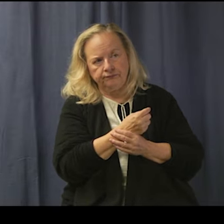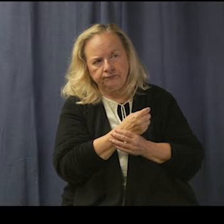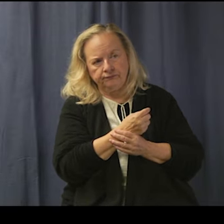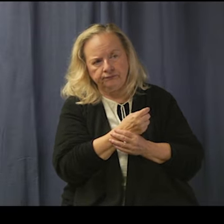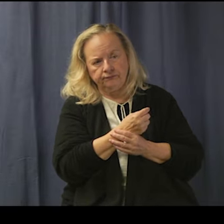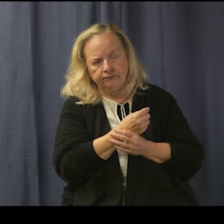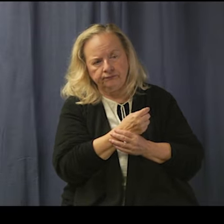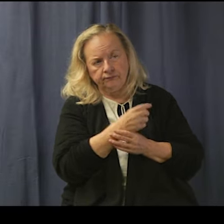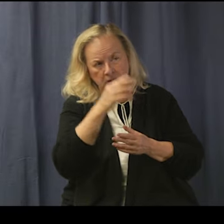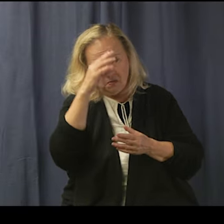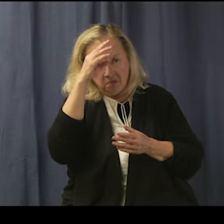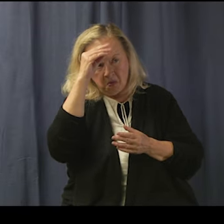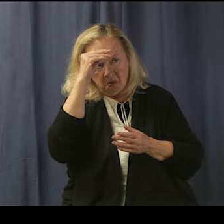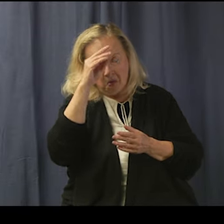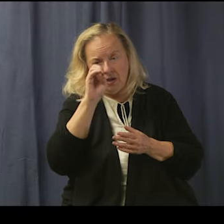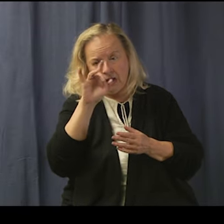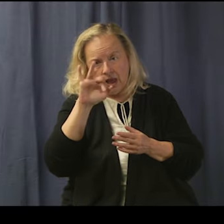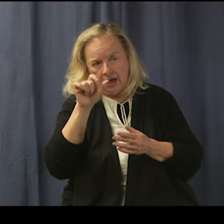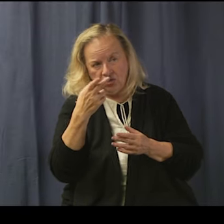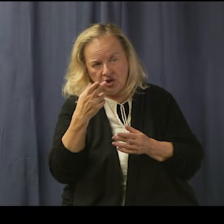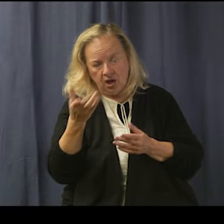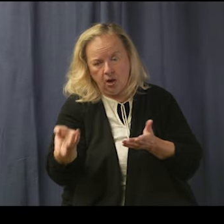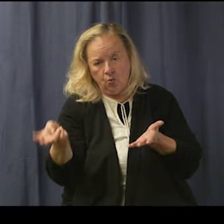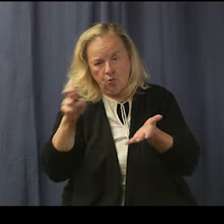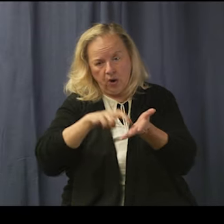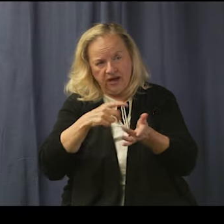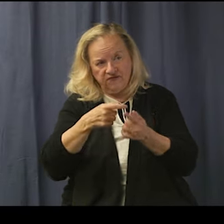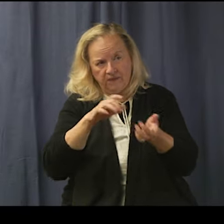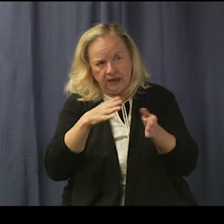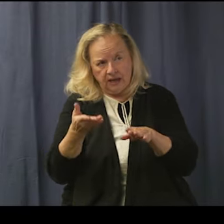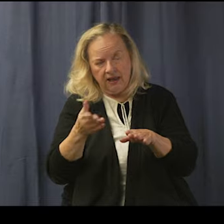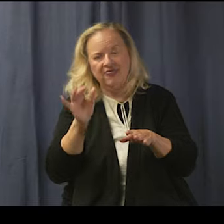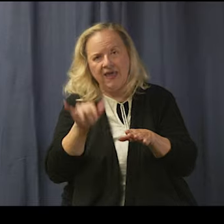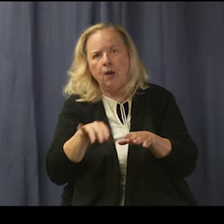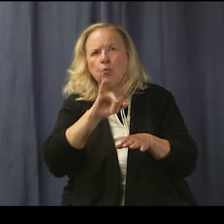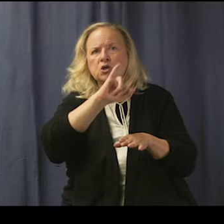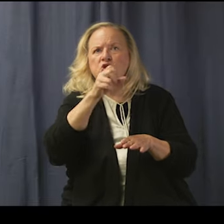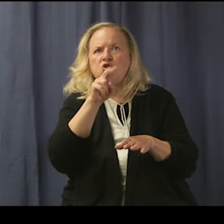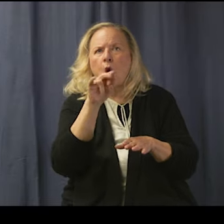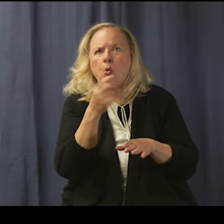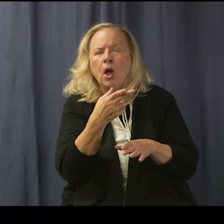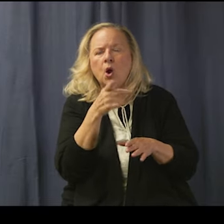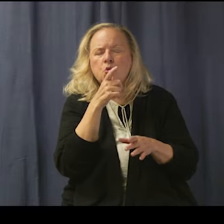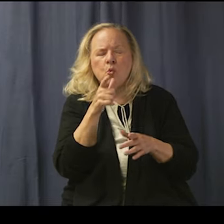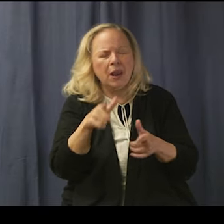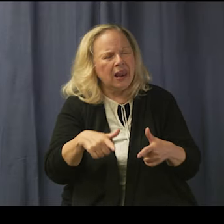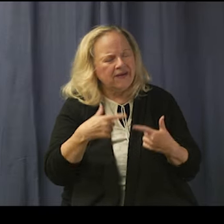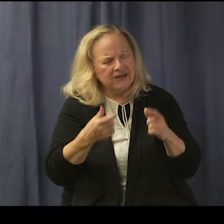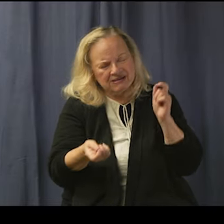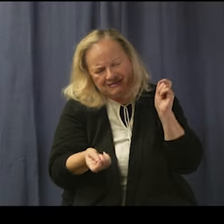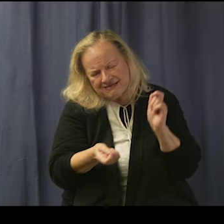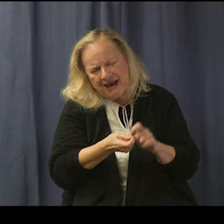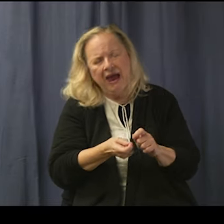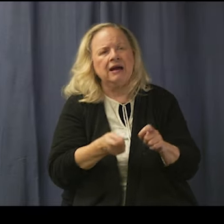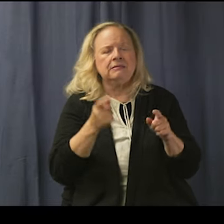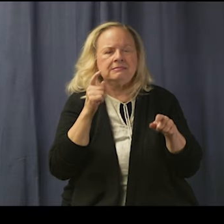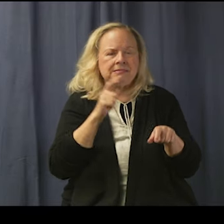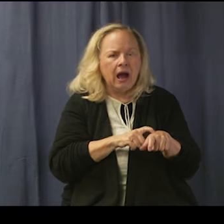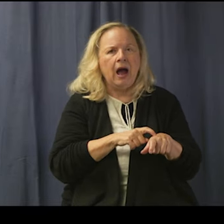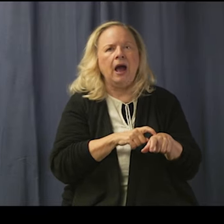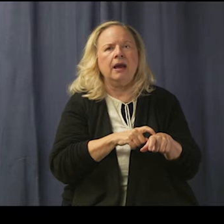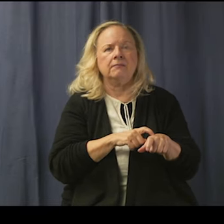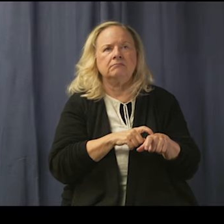This, the boy that Elijah raised from the dead, was Jonah, who lived exactly during